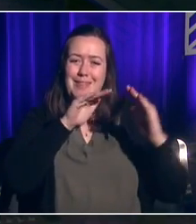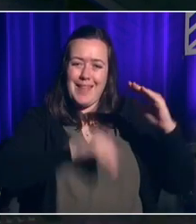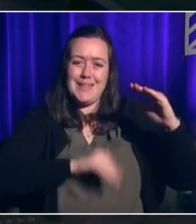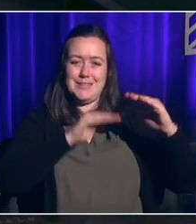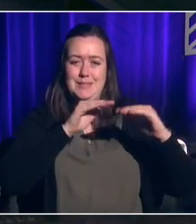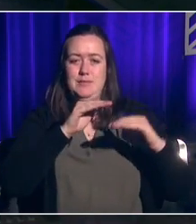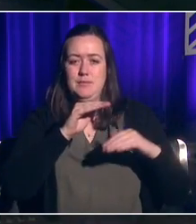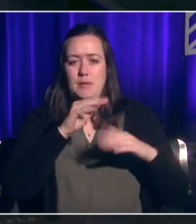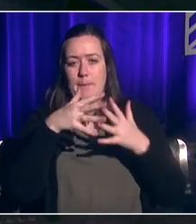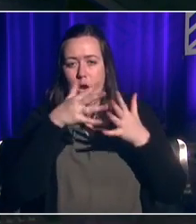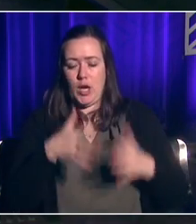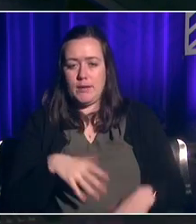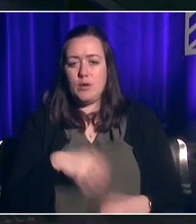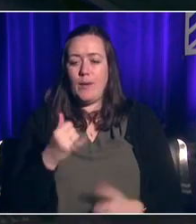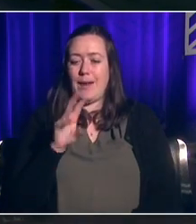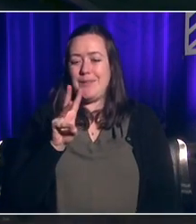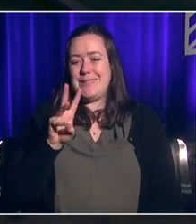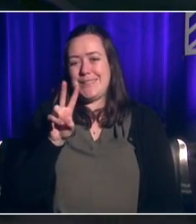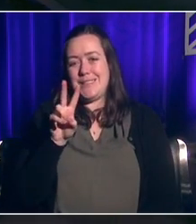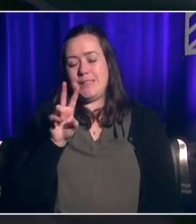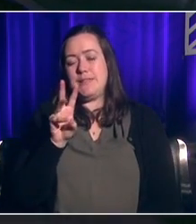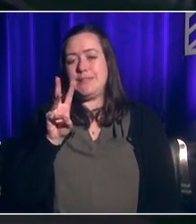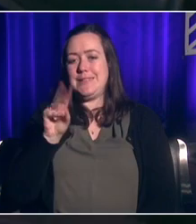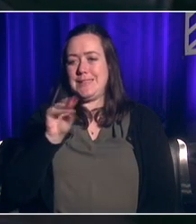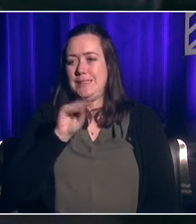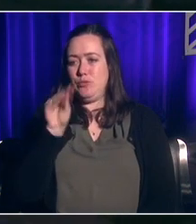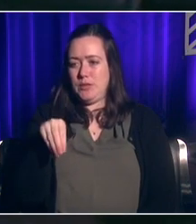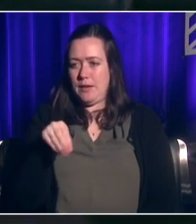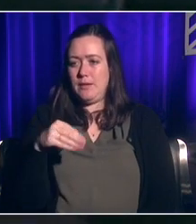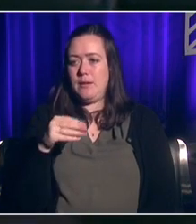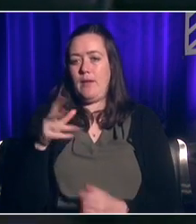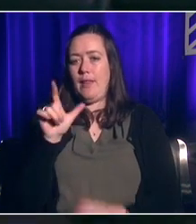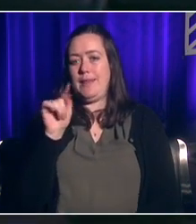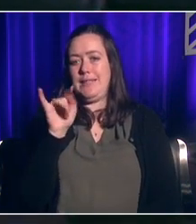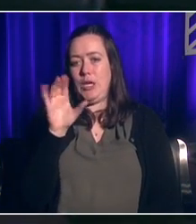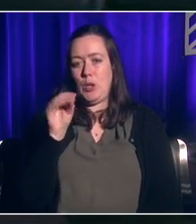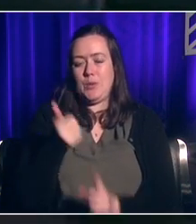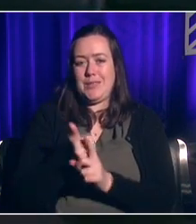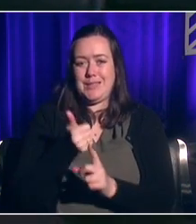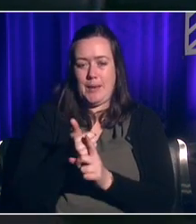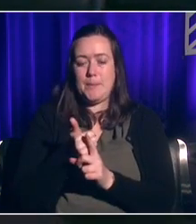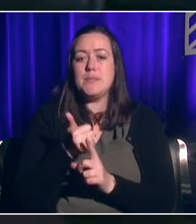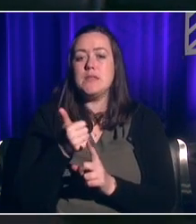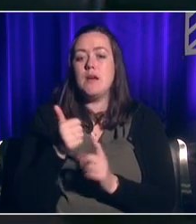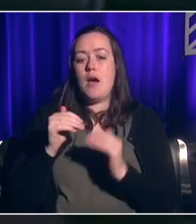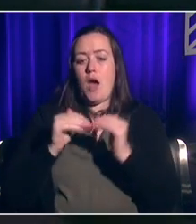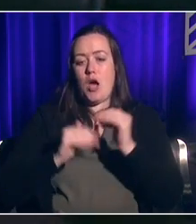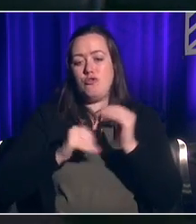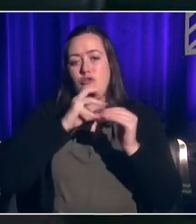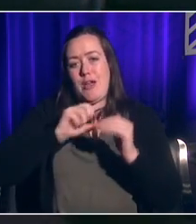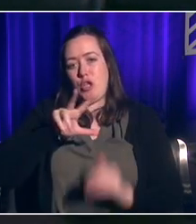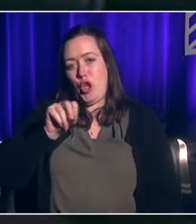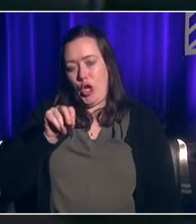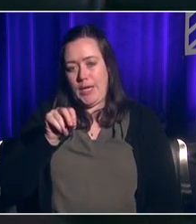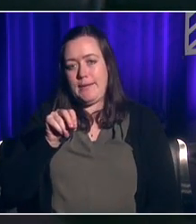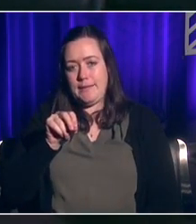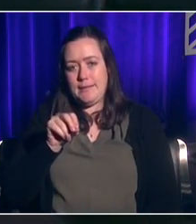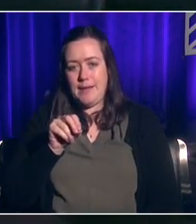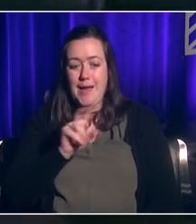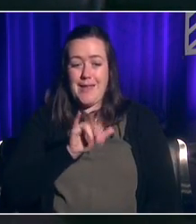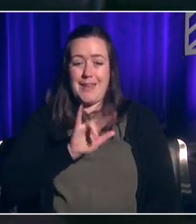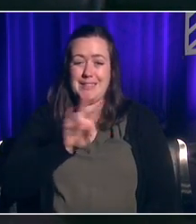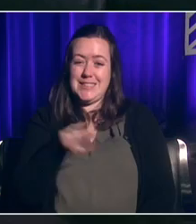60% of Latinos right now are less than 33 years and younger. 60%. Of the second largest group of